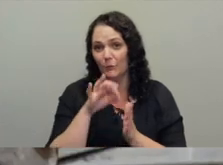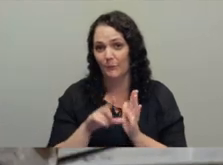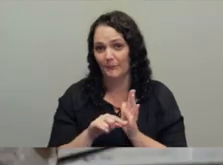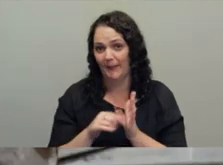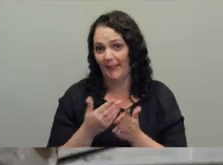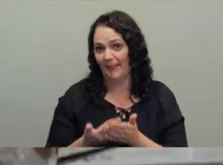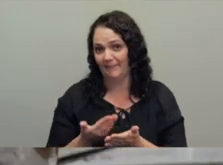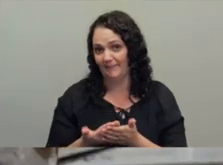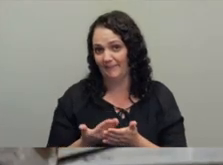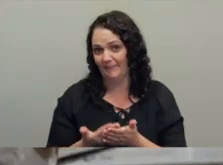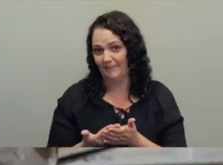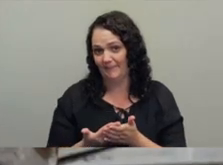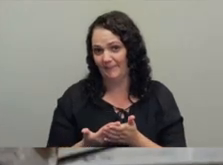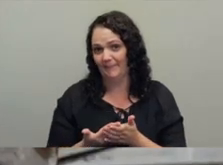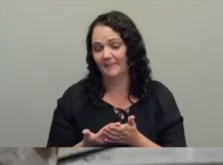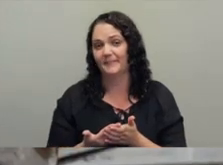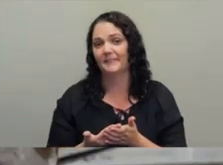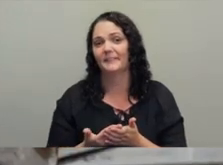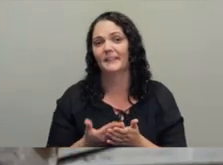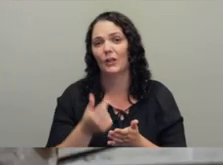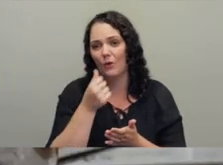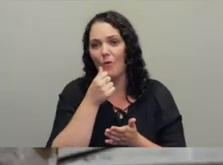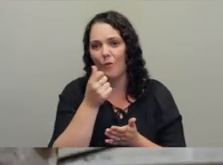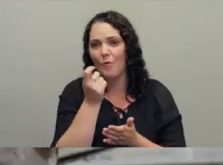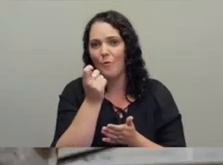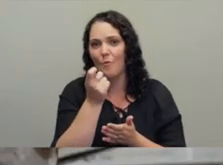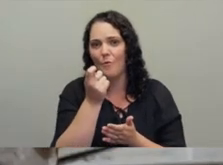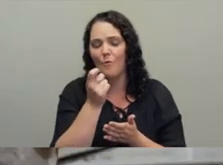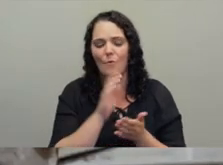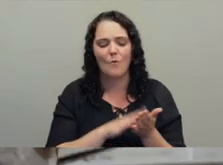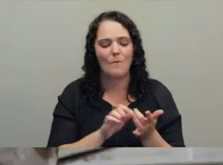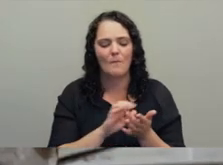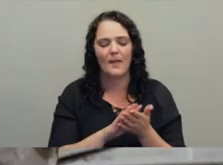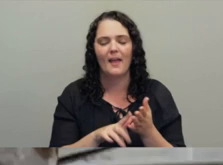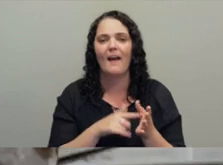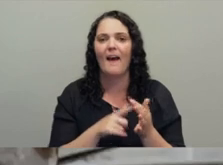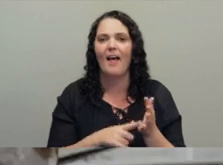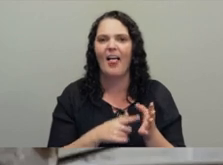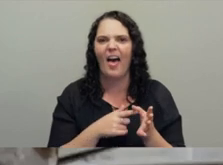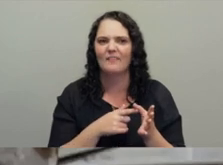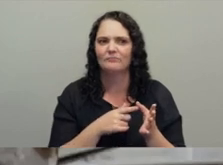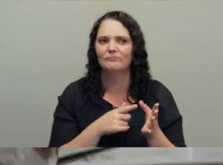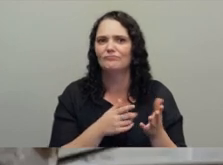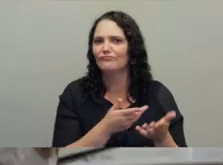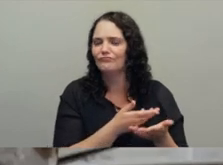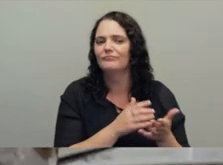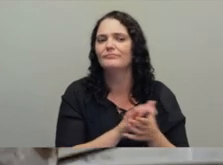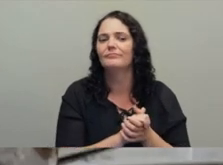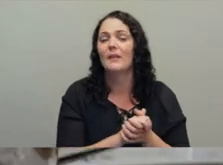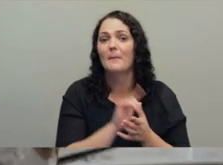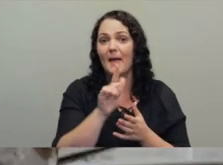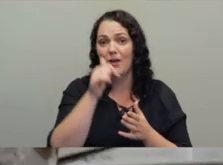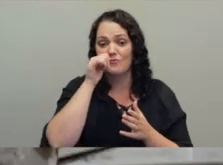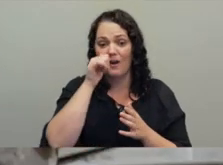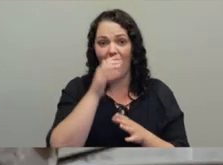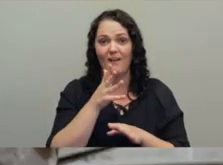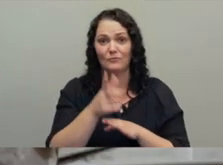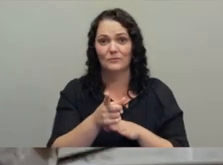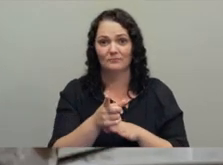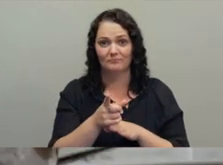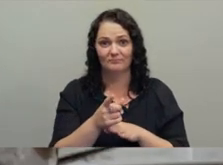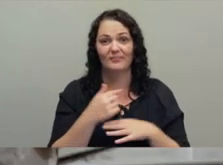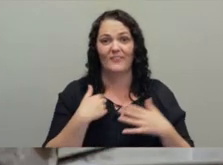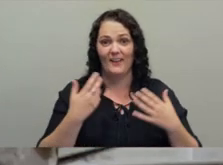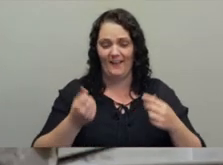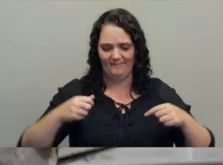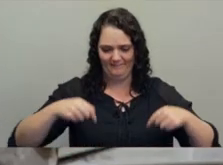I know Michaela wants to come back in and chat with us about the rest of the series. Look, I'm going to be here every Saturday morning in June. Next week,